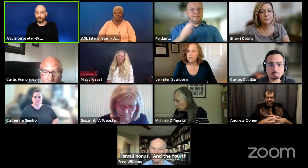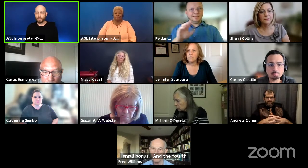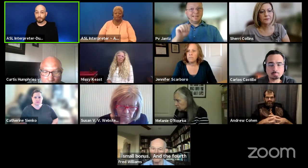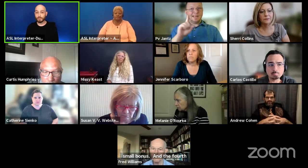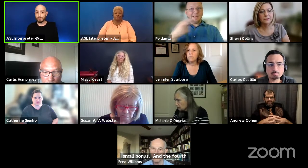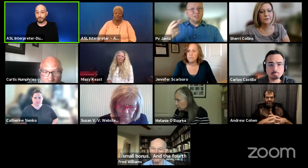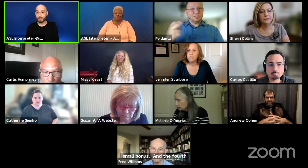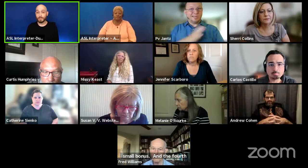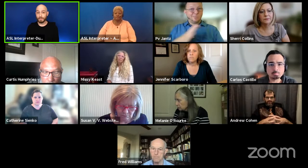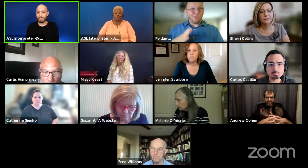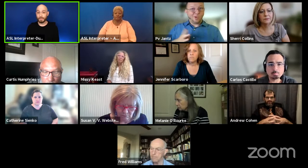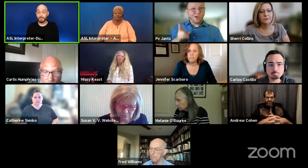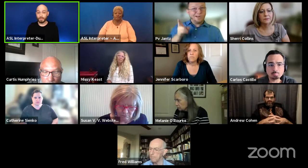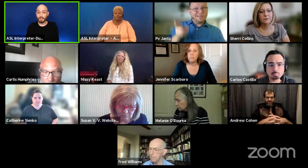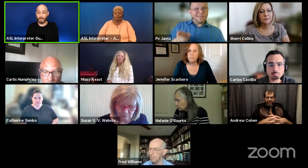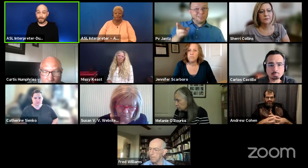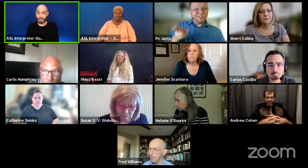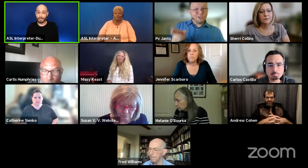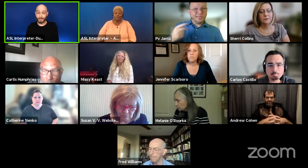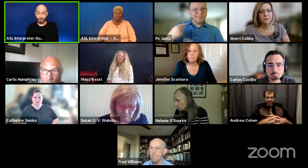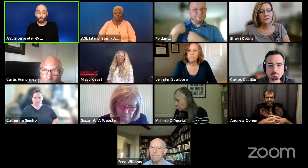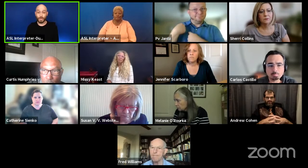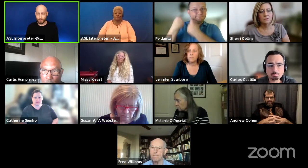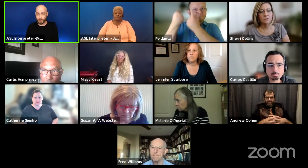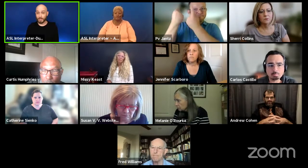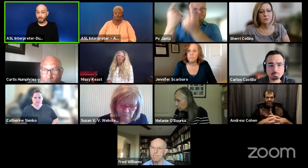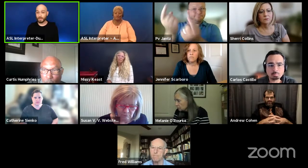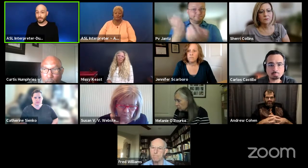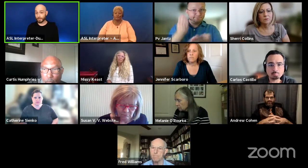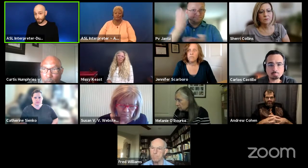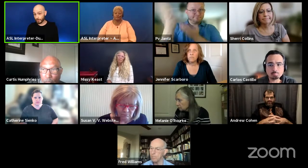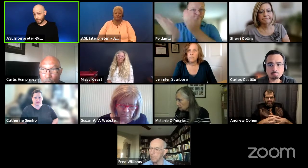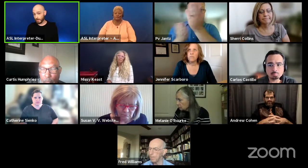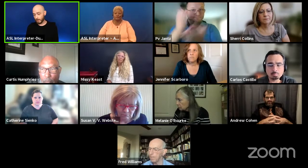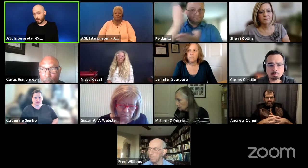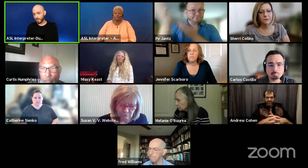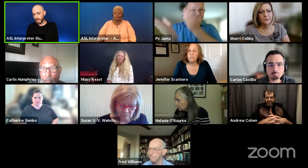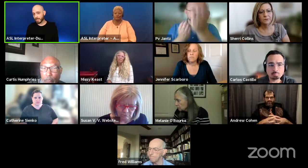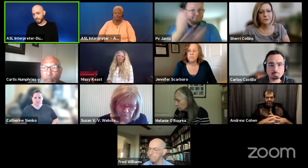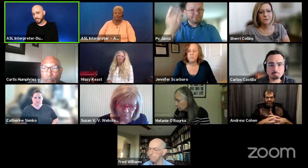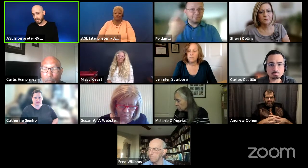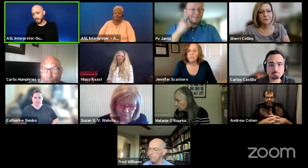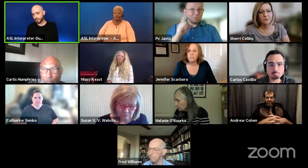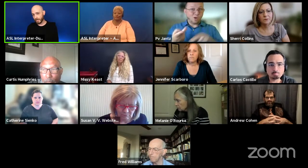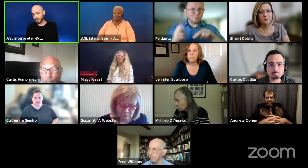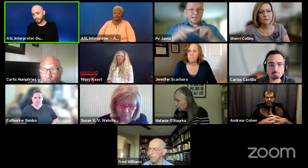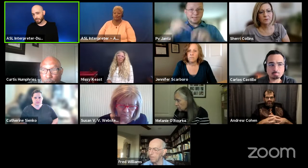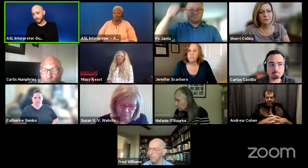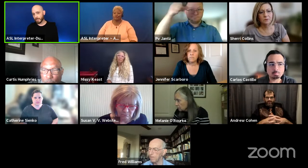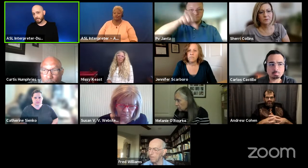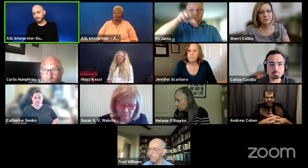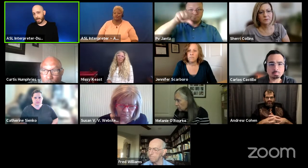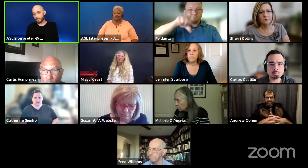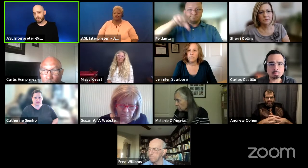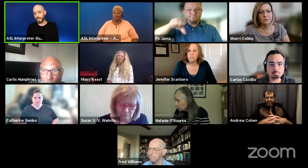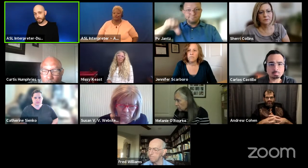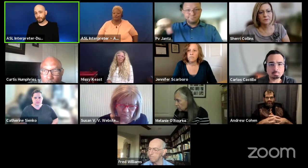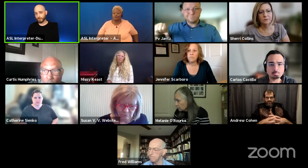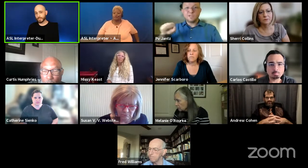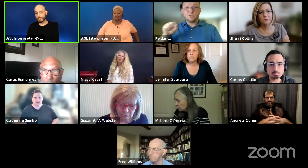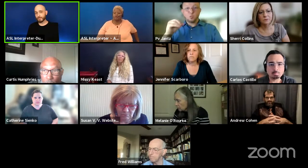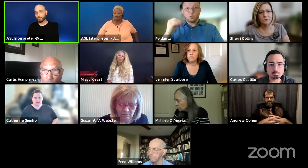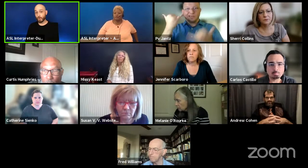I felt like with the history of the ACDHH